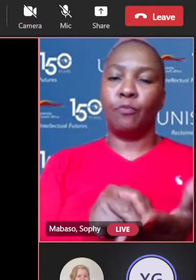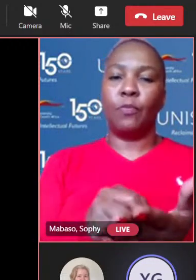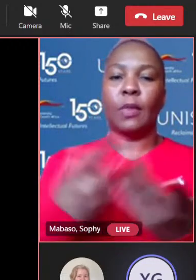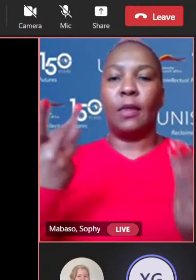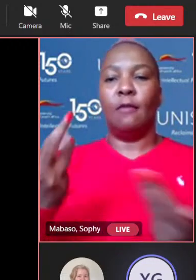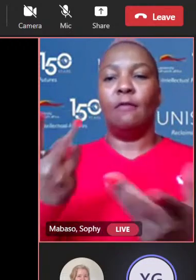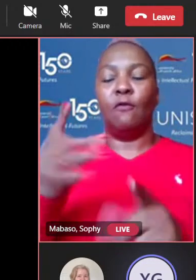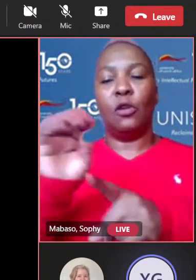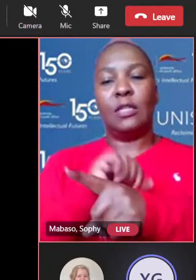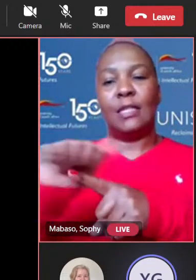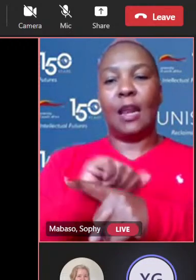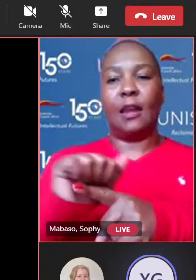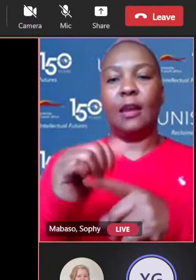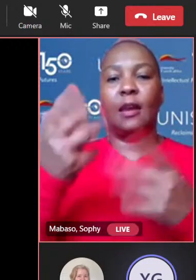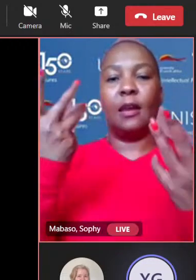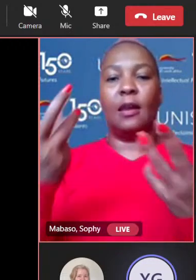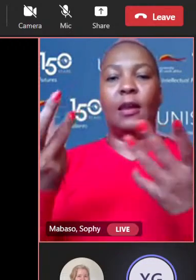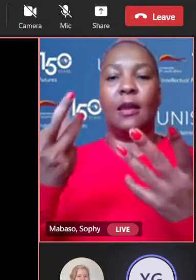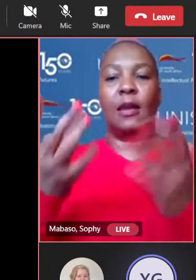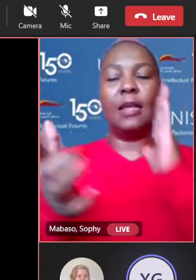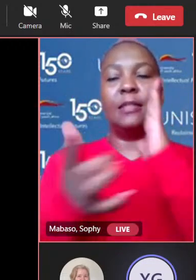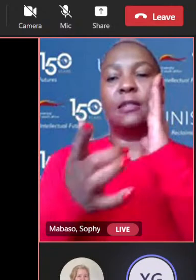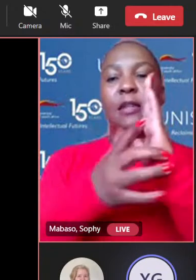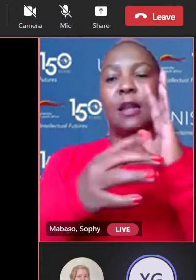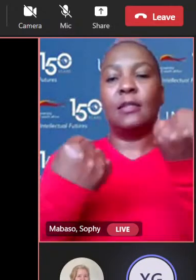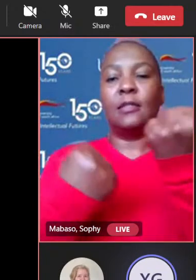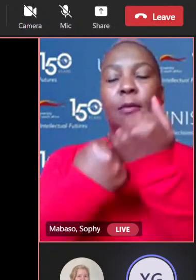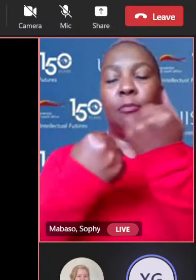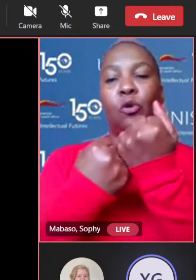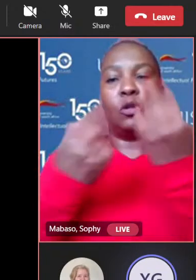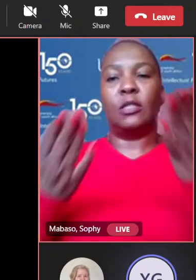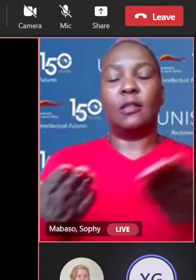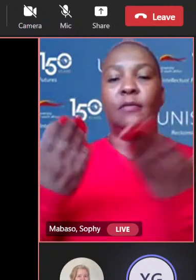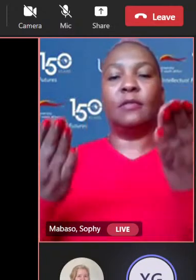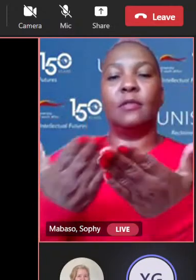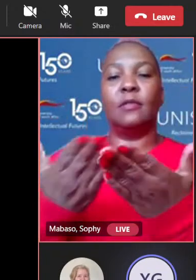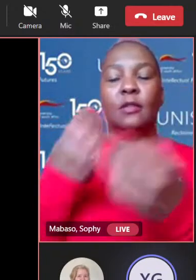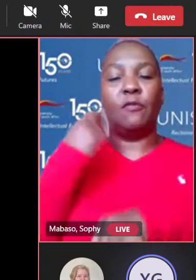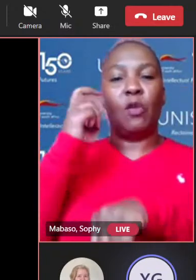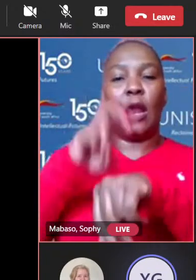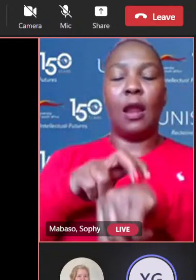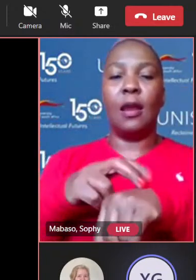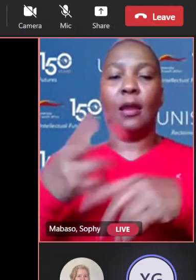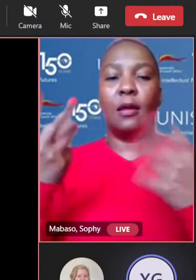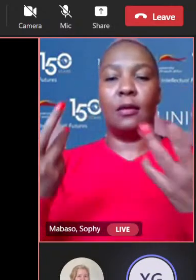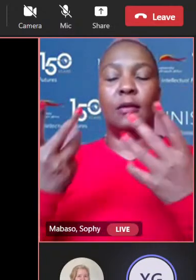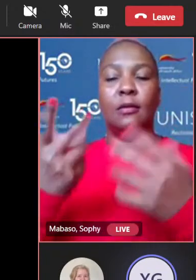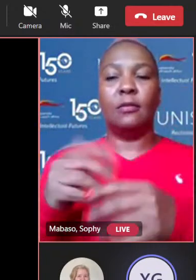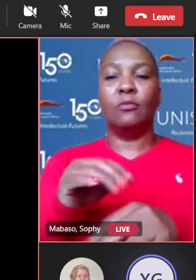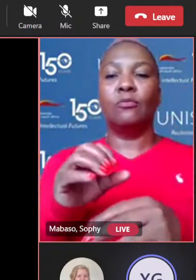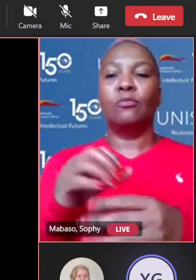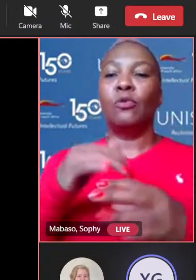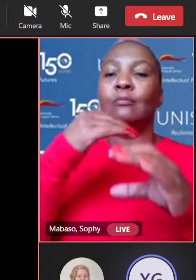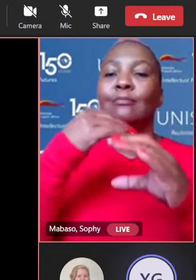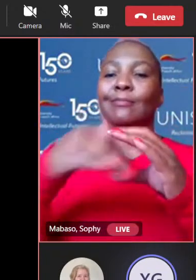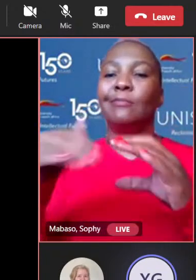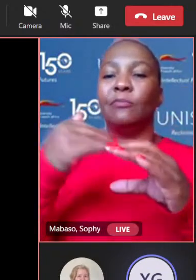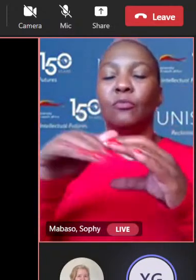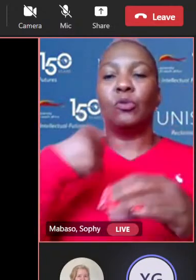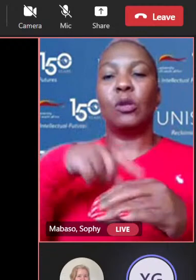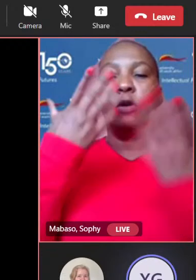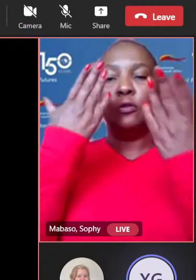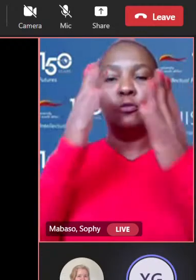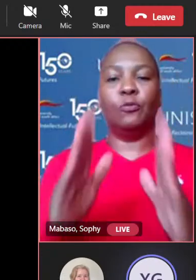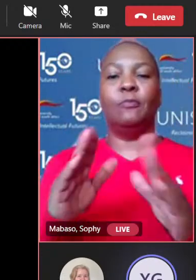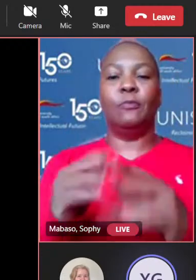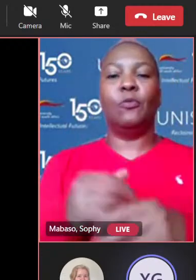training and technical support service that you do require. So what we're saying to our students is we can give